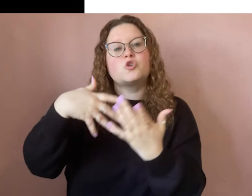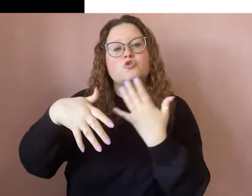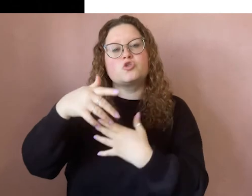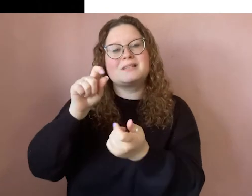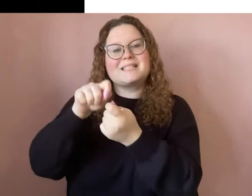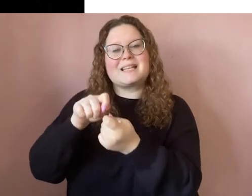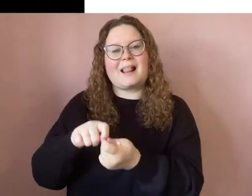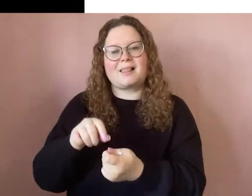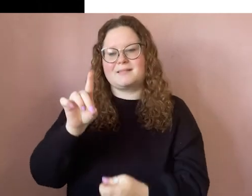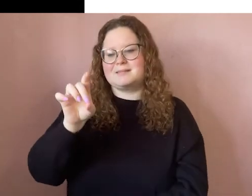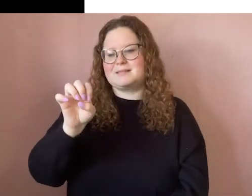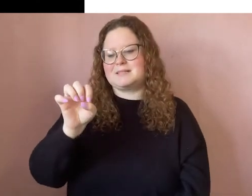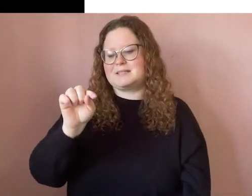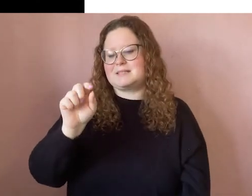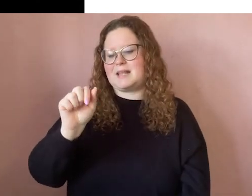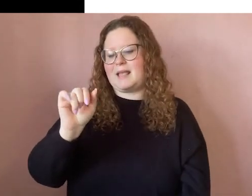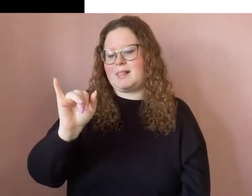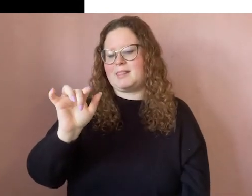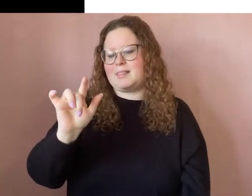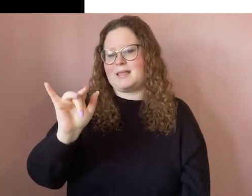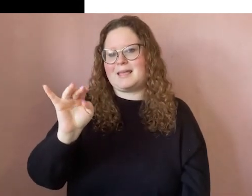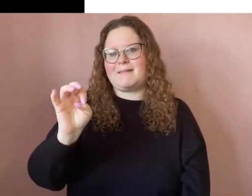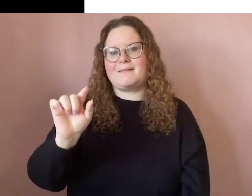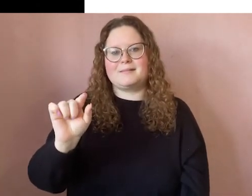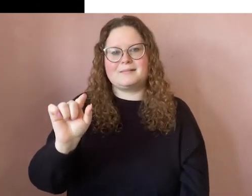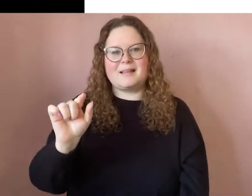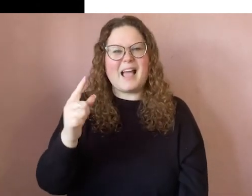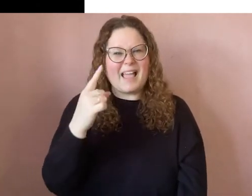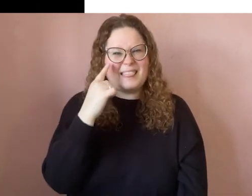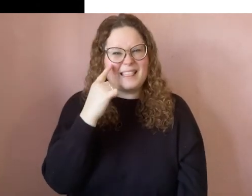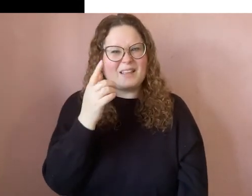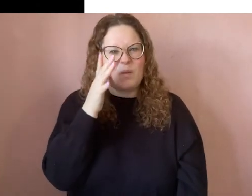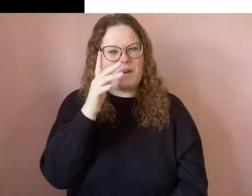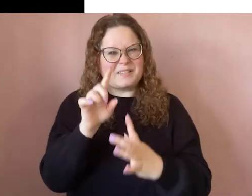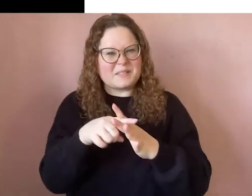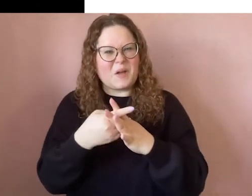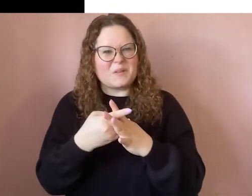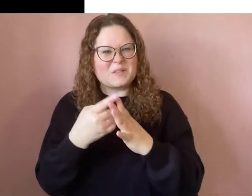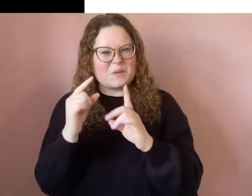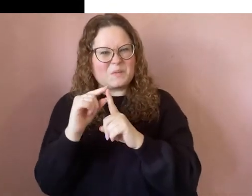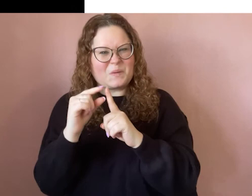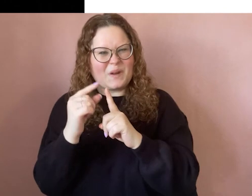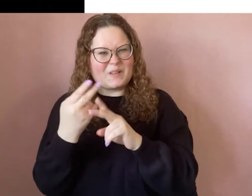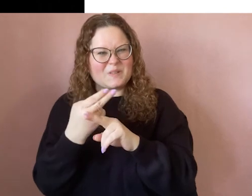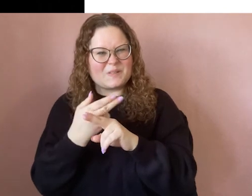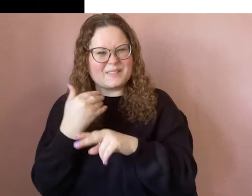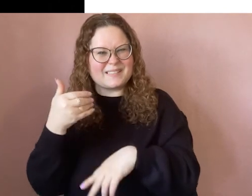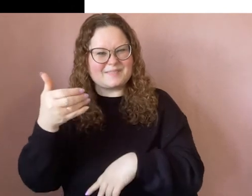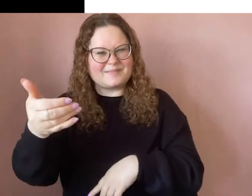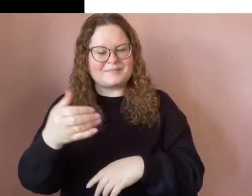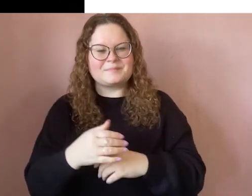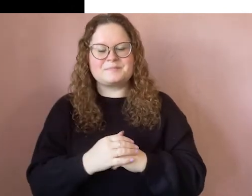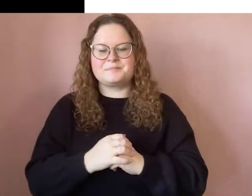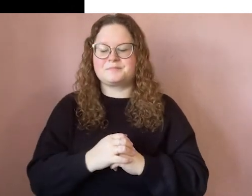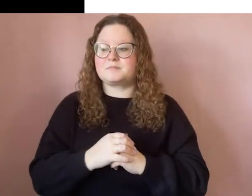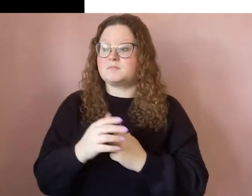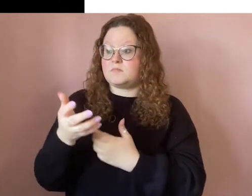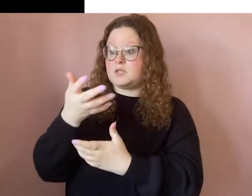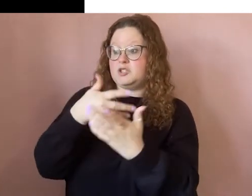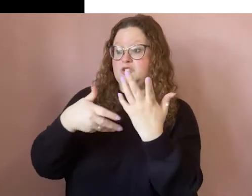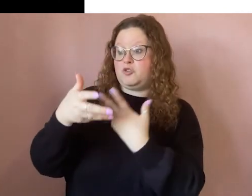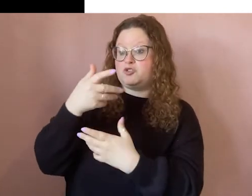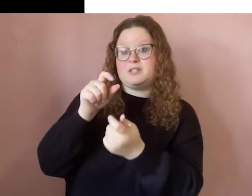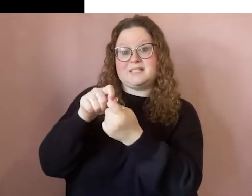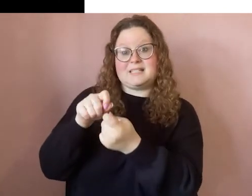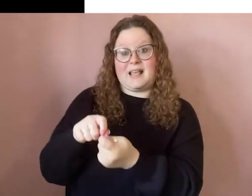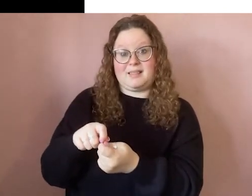that. You know, you come up, you're really good at coming up with great terms. I noticed that. So I'm looking forward to some of the new ones you're coming up with. One